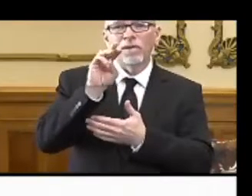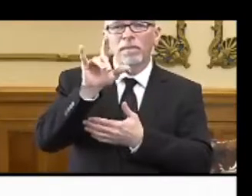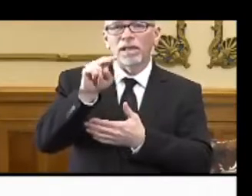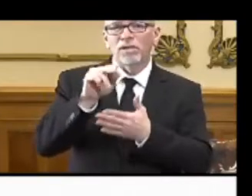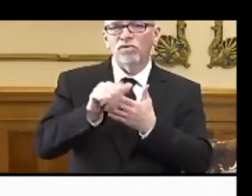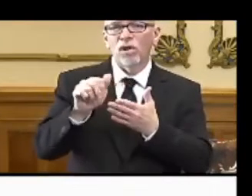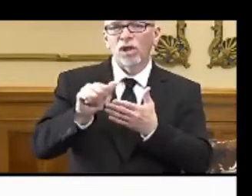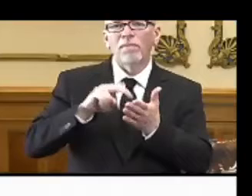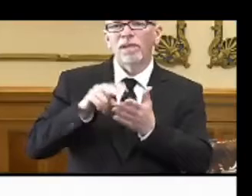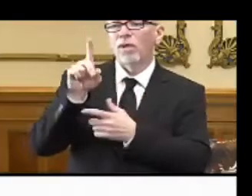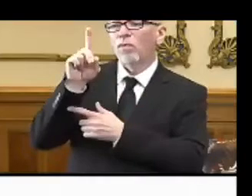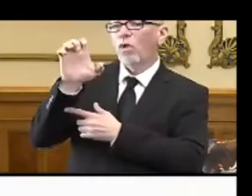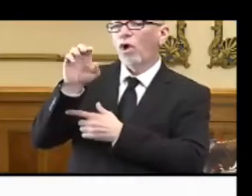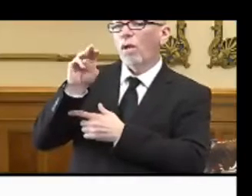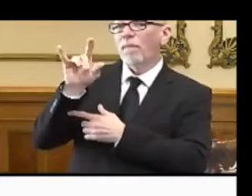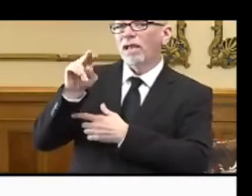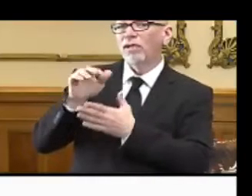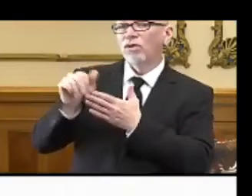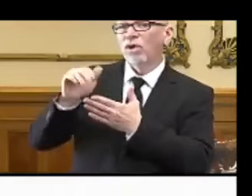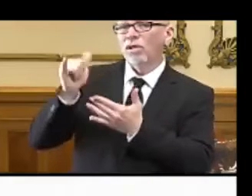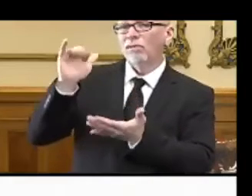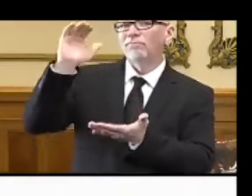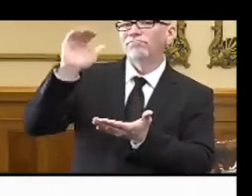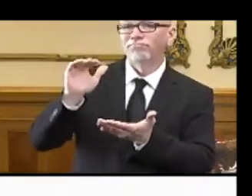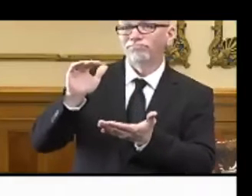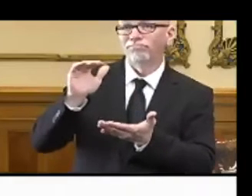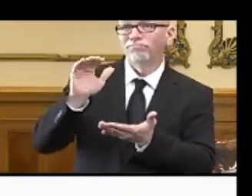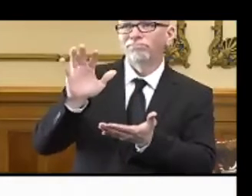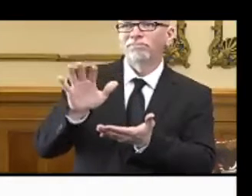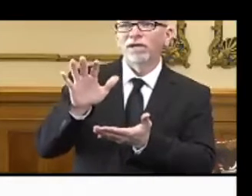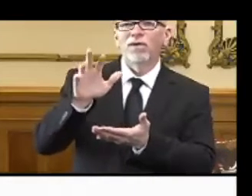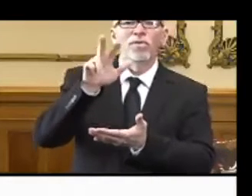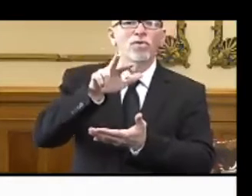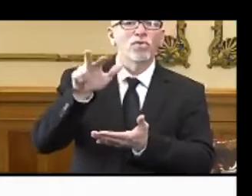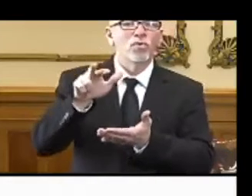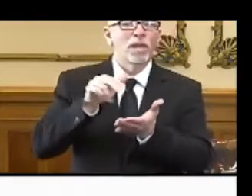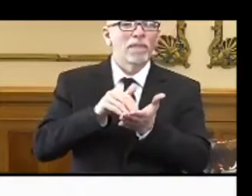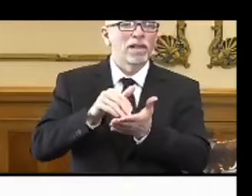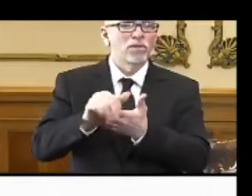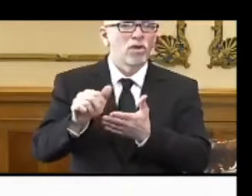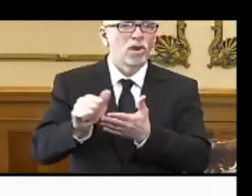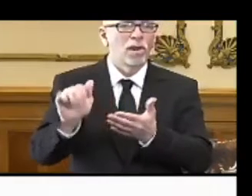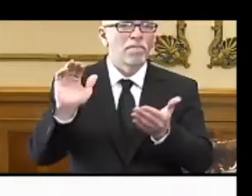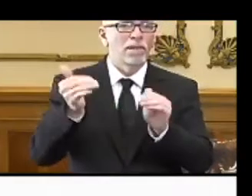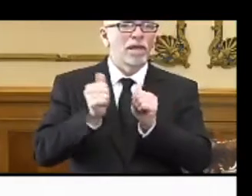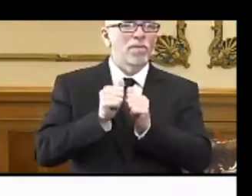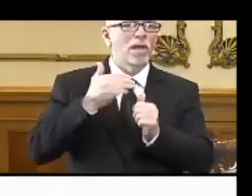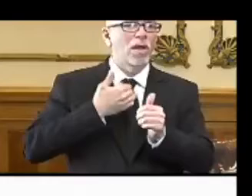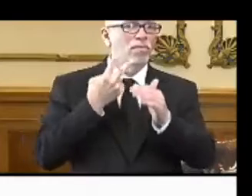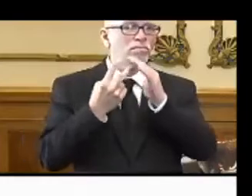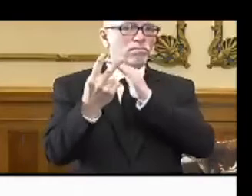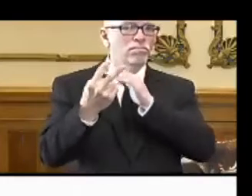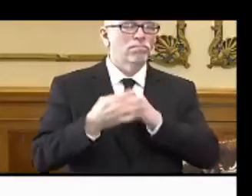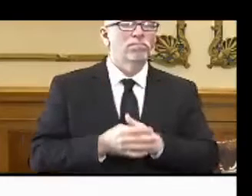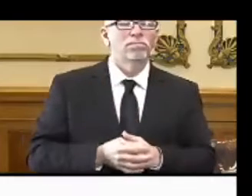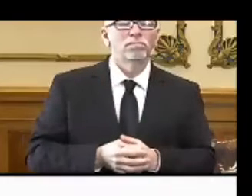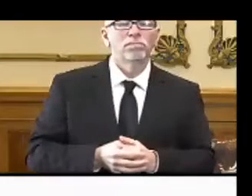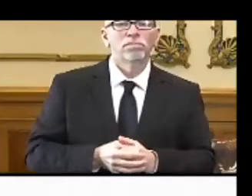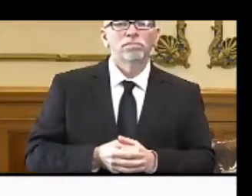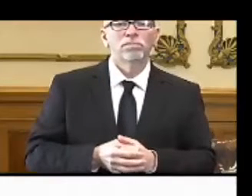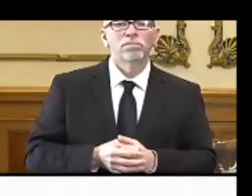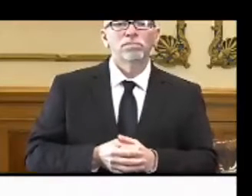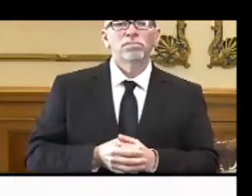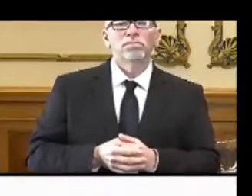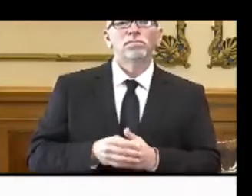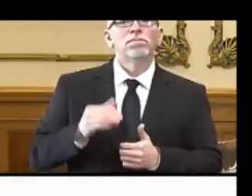that $100 million has been reduced to about $33 million compared to forecast. Our